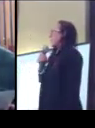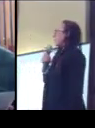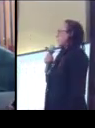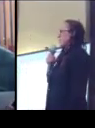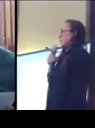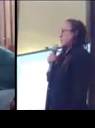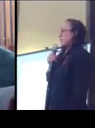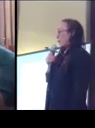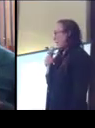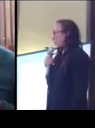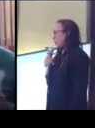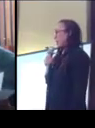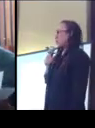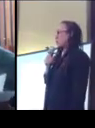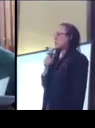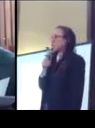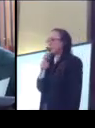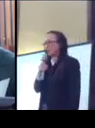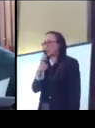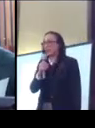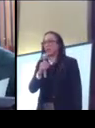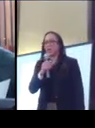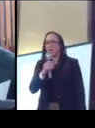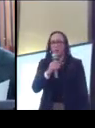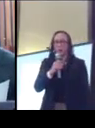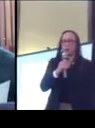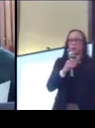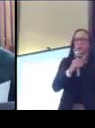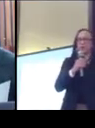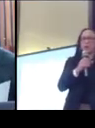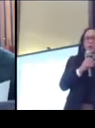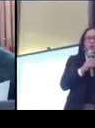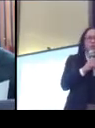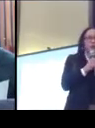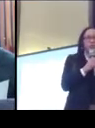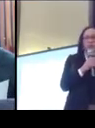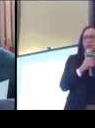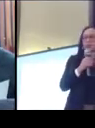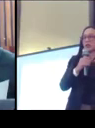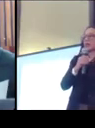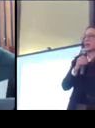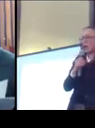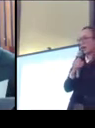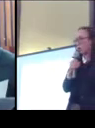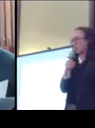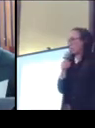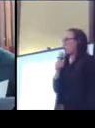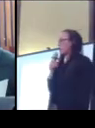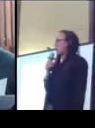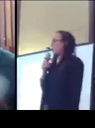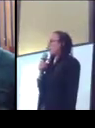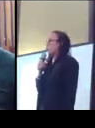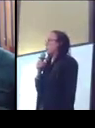come, that this is a pathway to self-sustaining economic mobility, wealth generation, and a